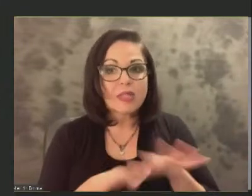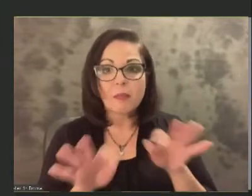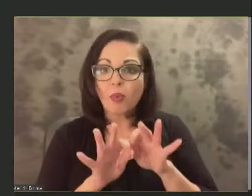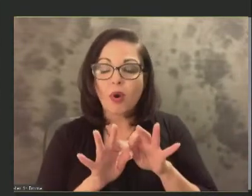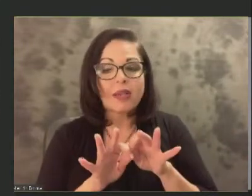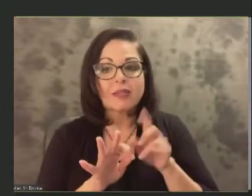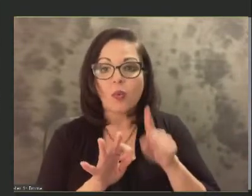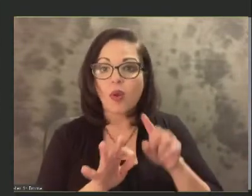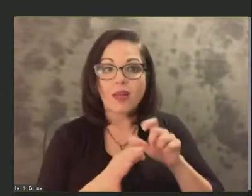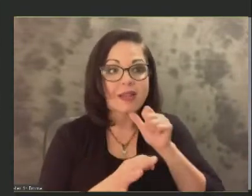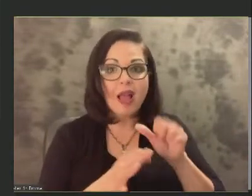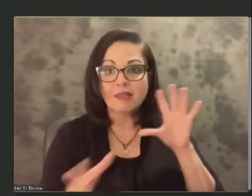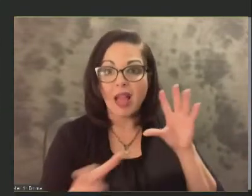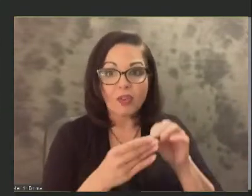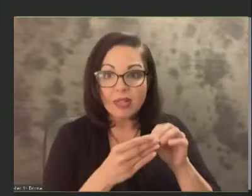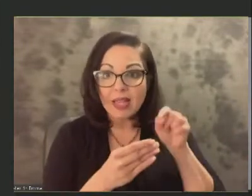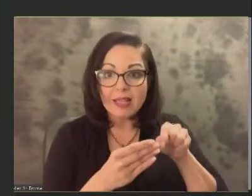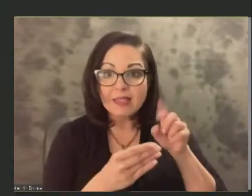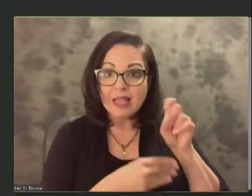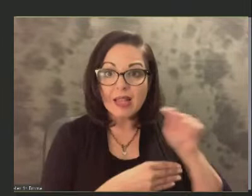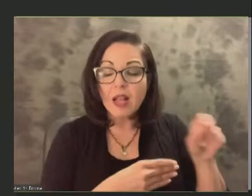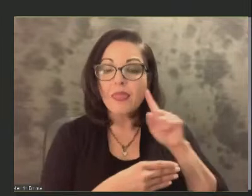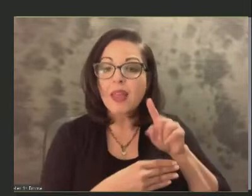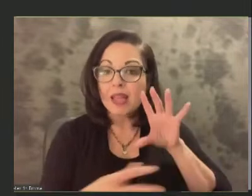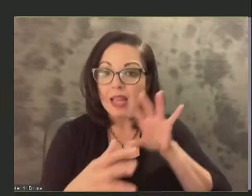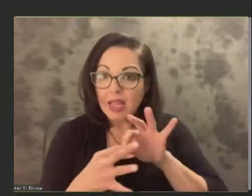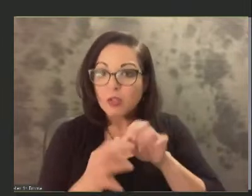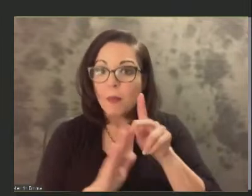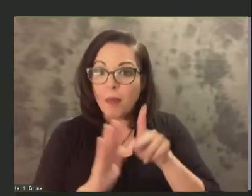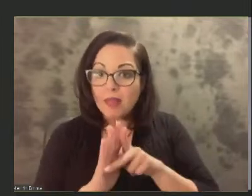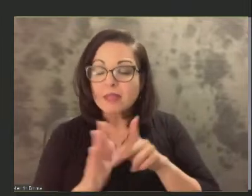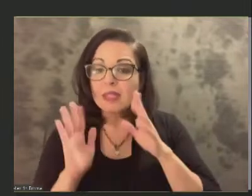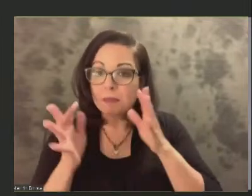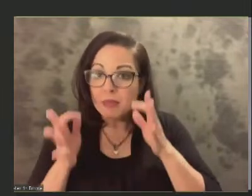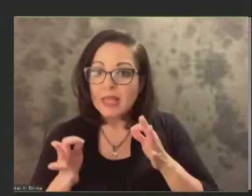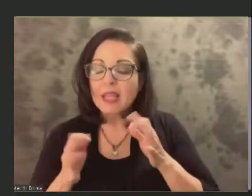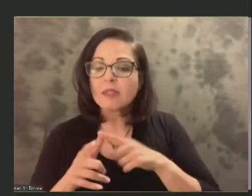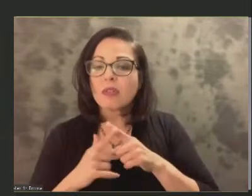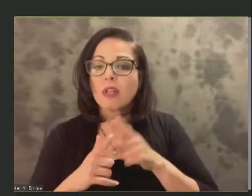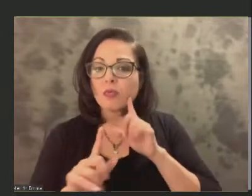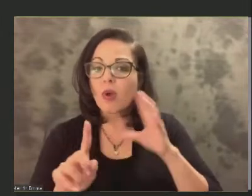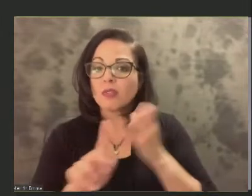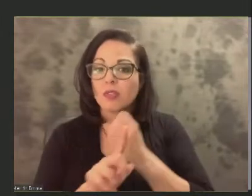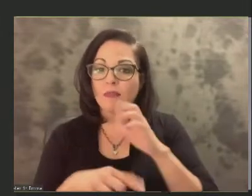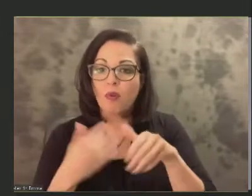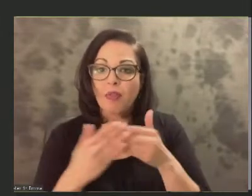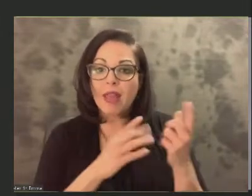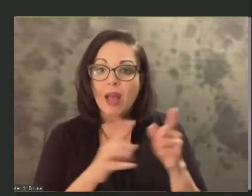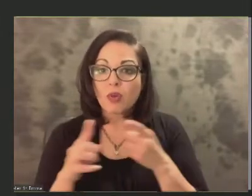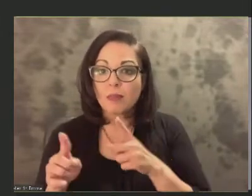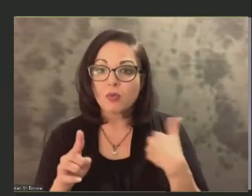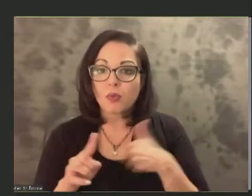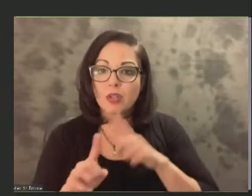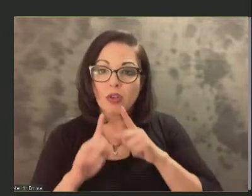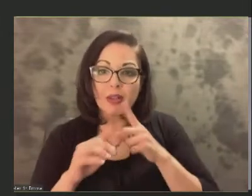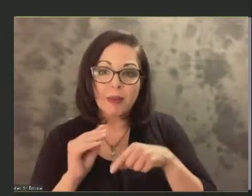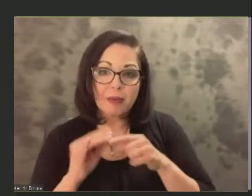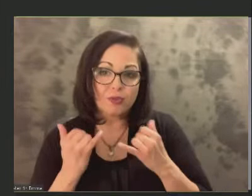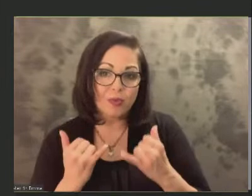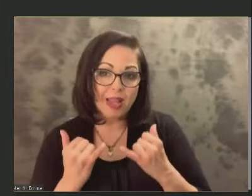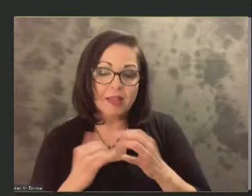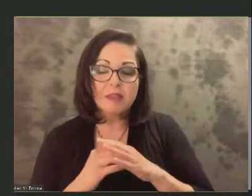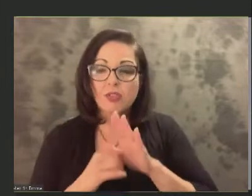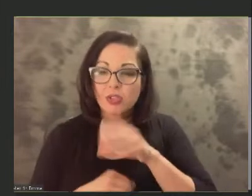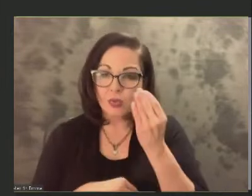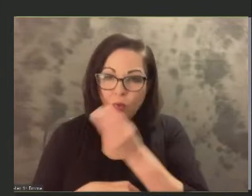connection to our policymaking to address and achieve all the vision and the outcomes we're talking about today. So just